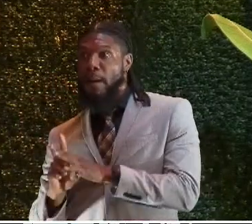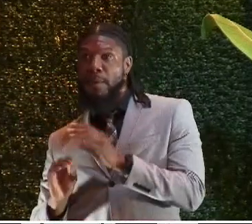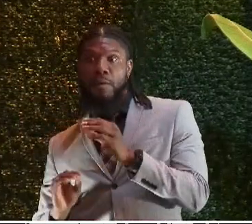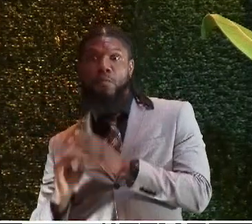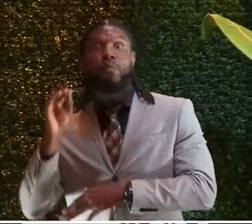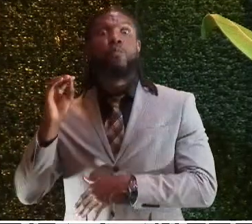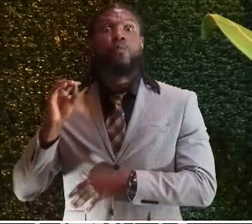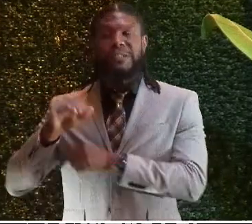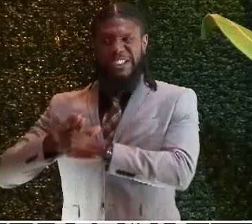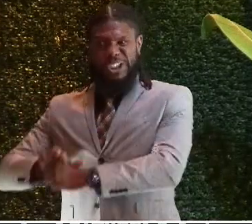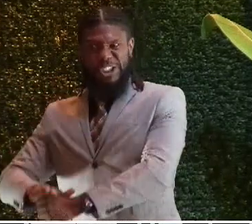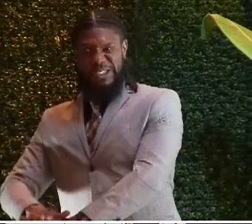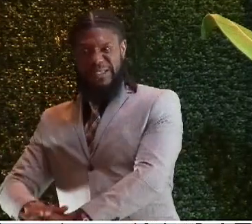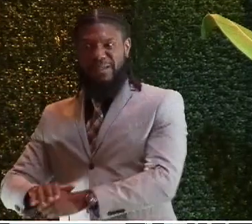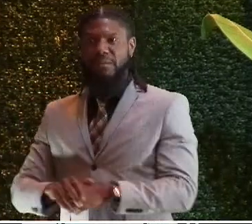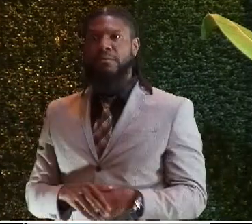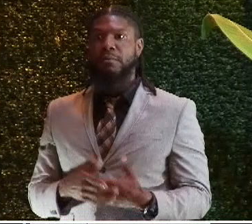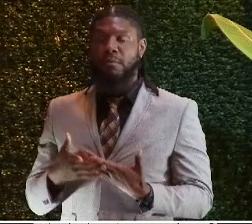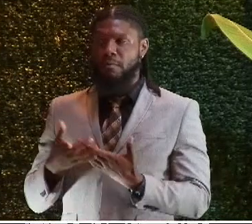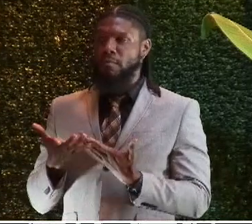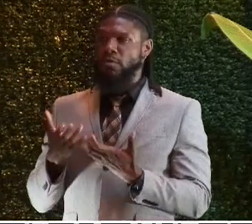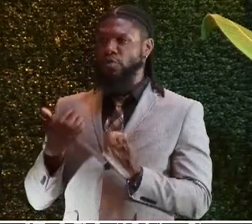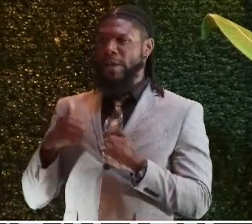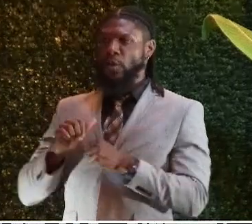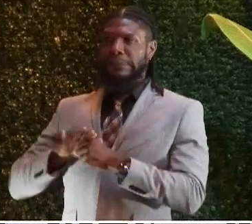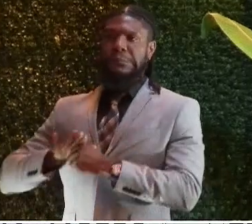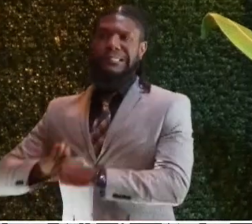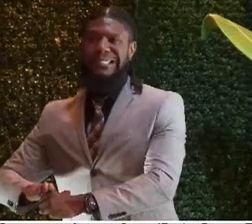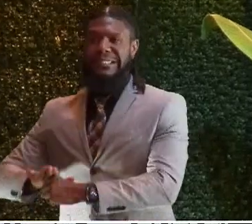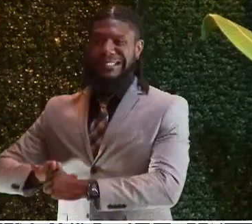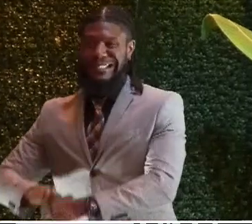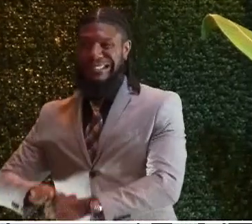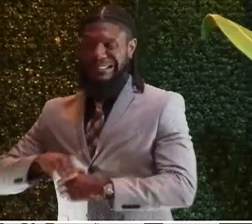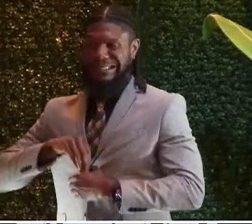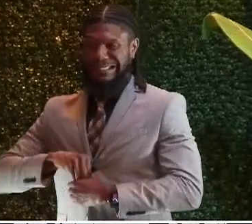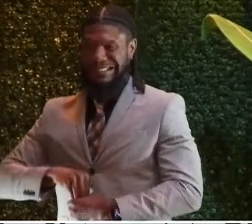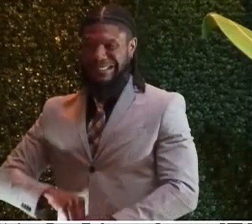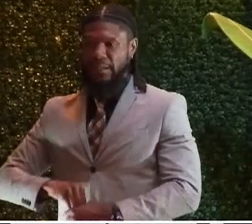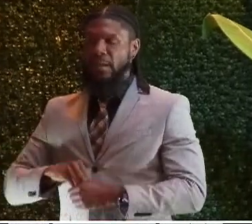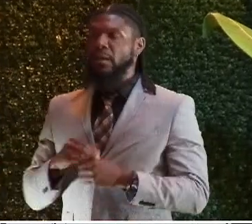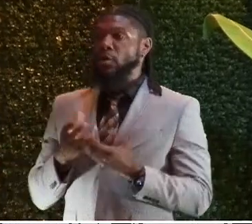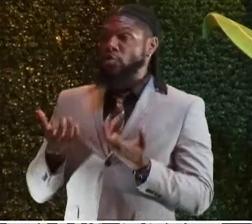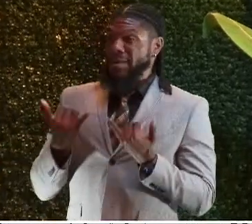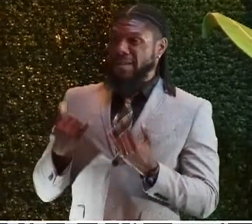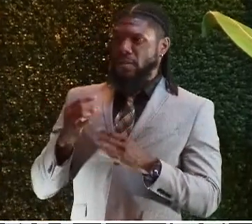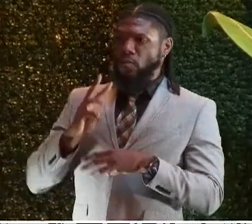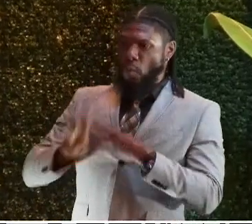you least expect it. So we're in a world right now that wants